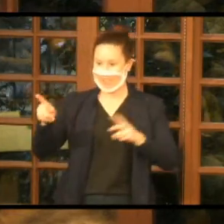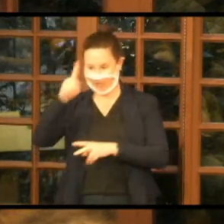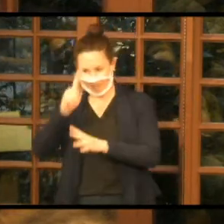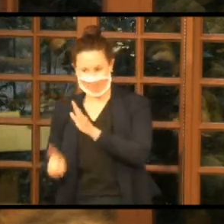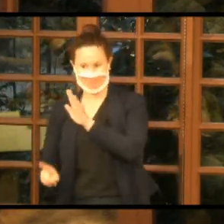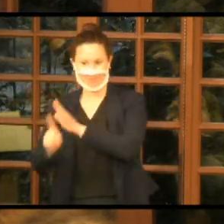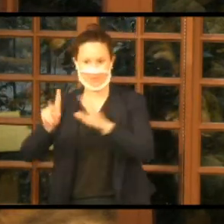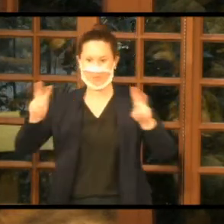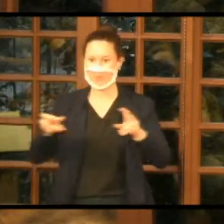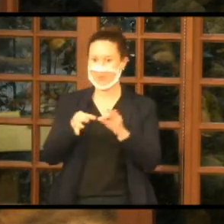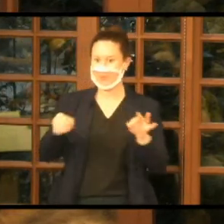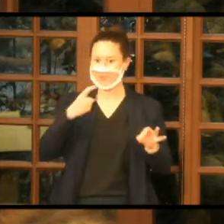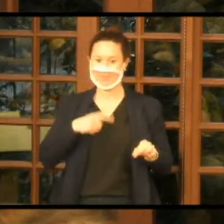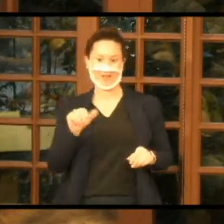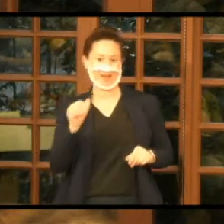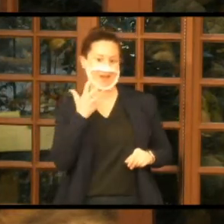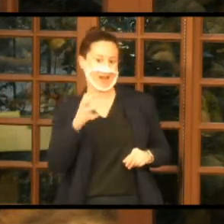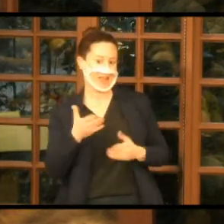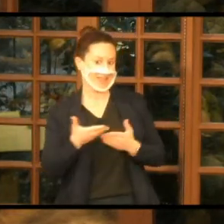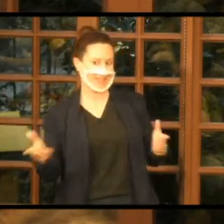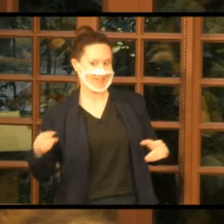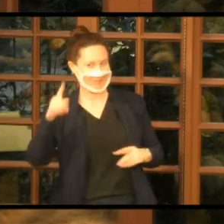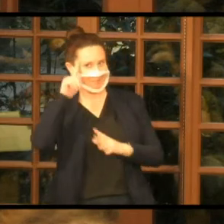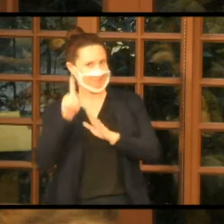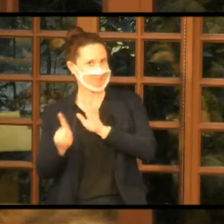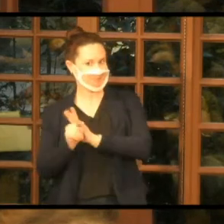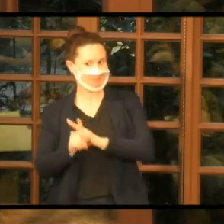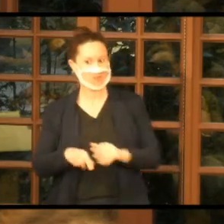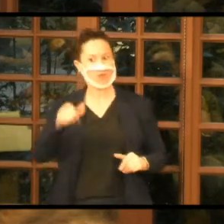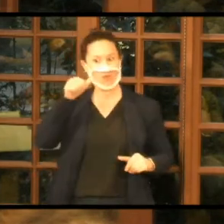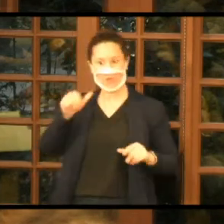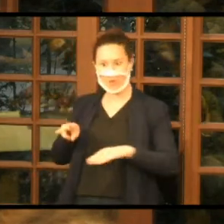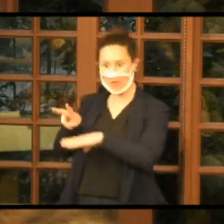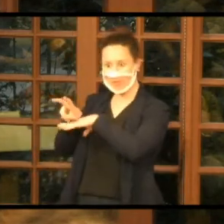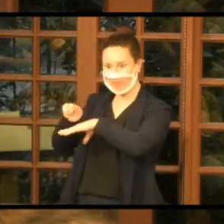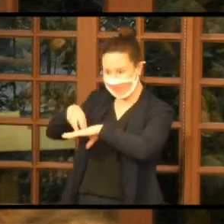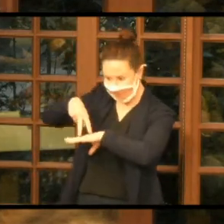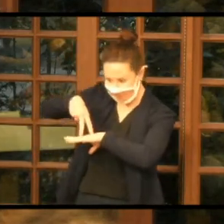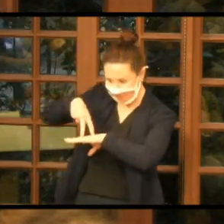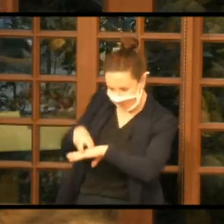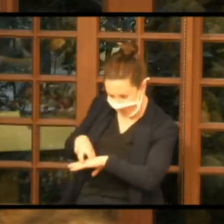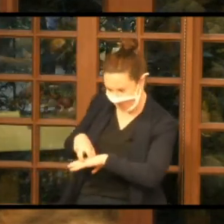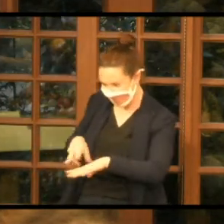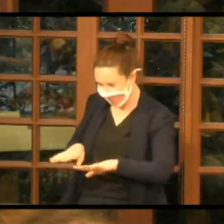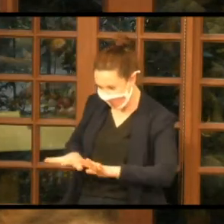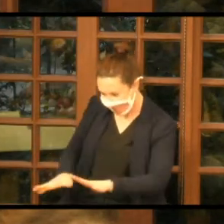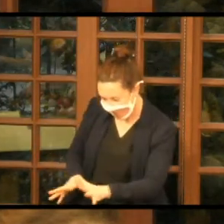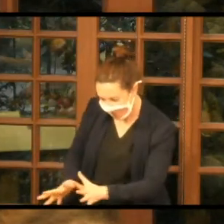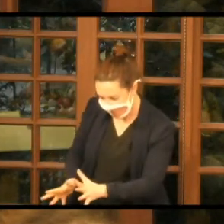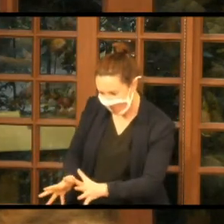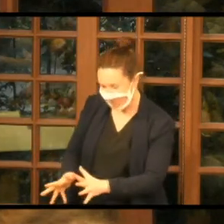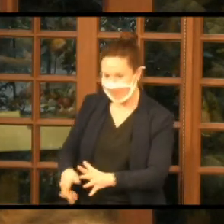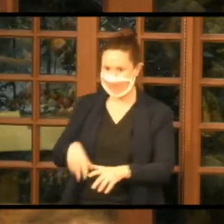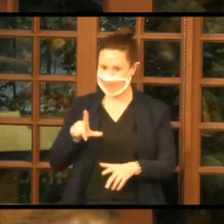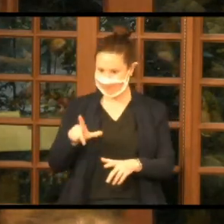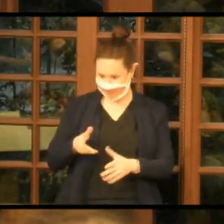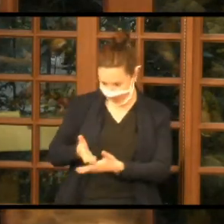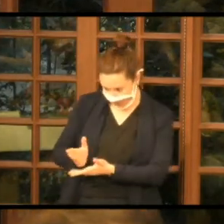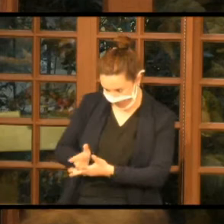head. A hot thing. The girl squatted, folding her impossibly long legs. "Lizelle,